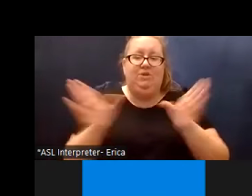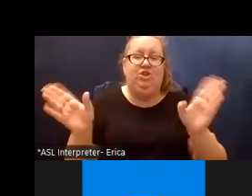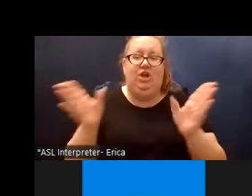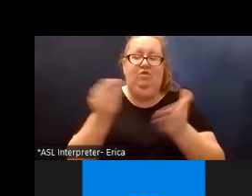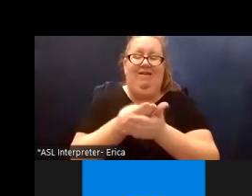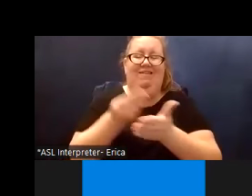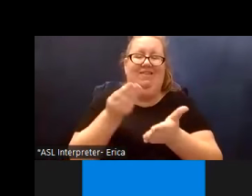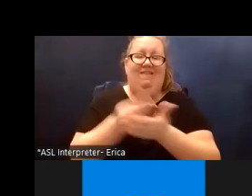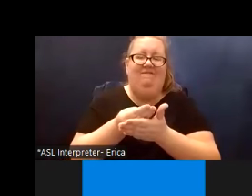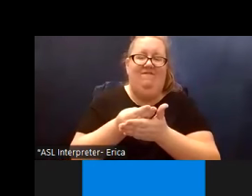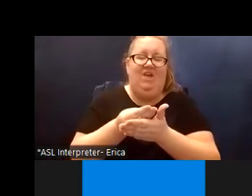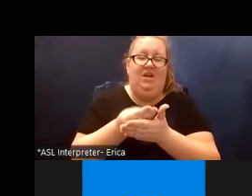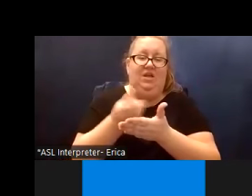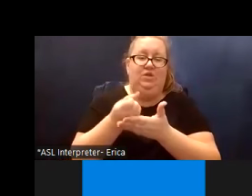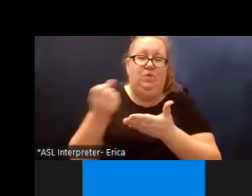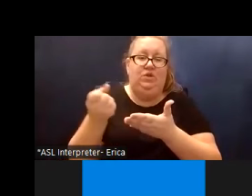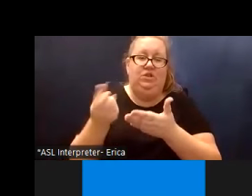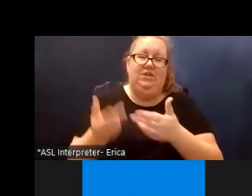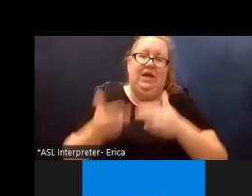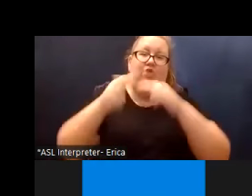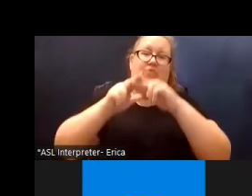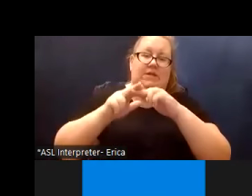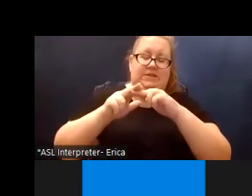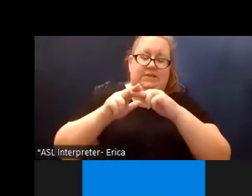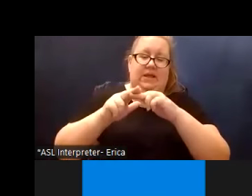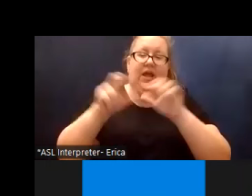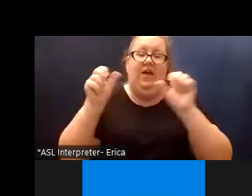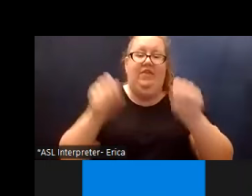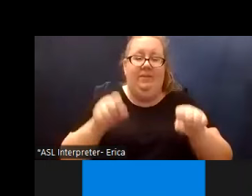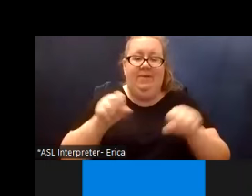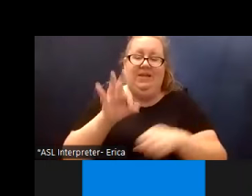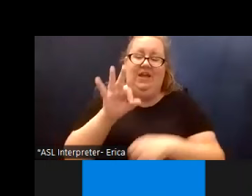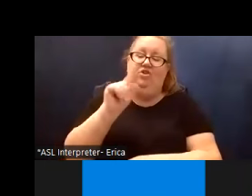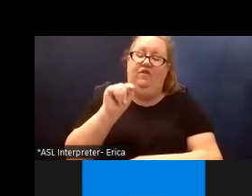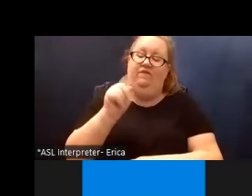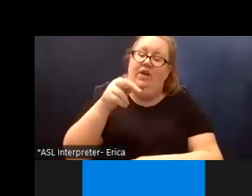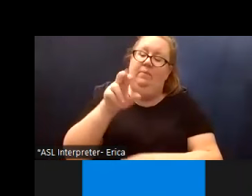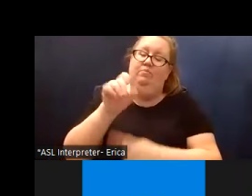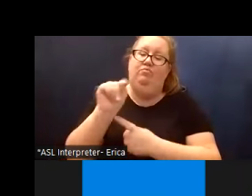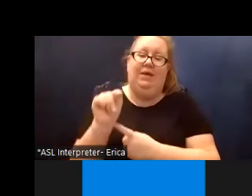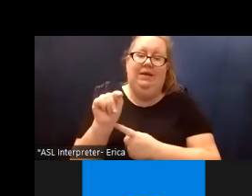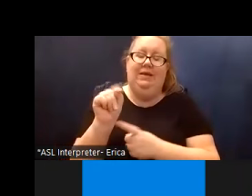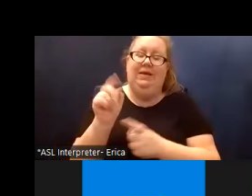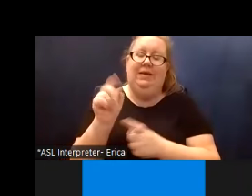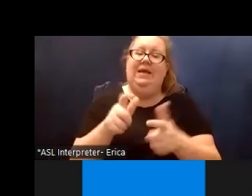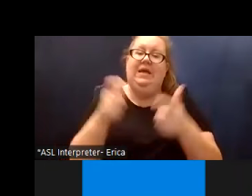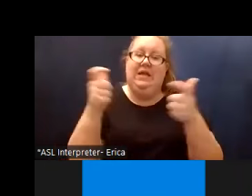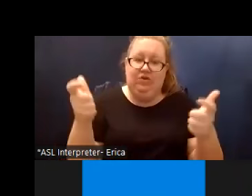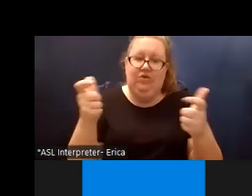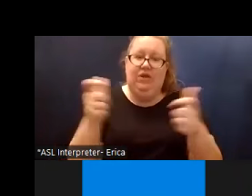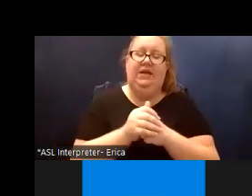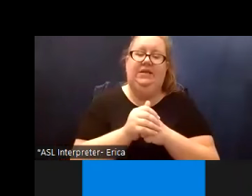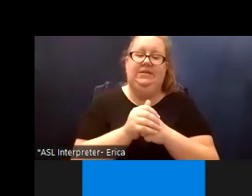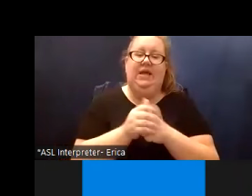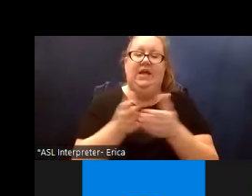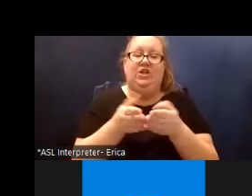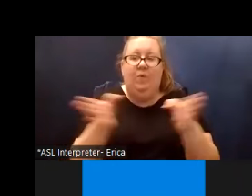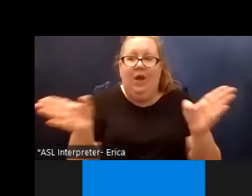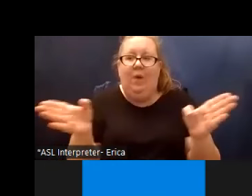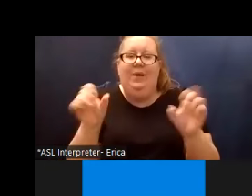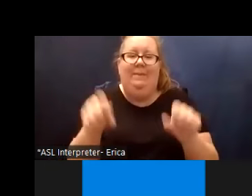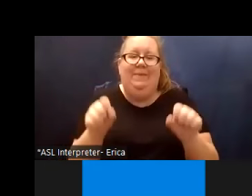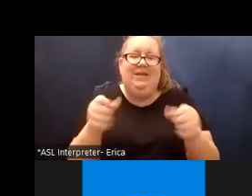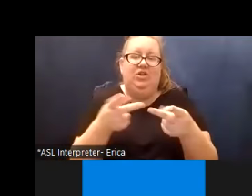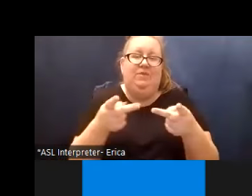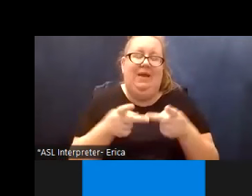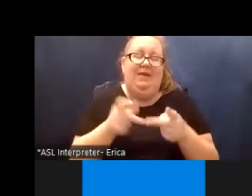sources are increased, the potential footprint is increased as we open up potential space on private properties.